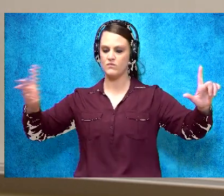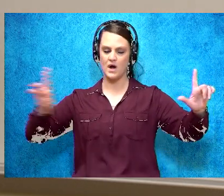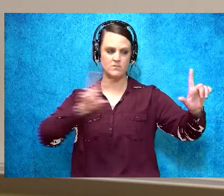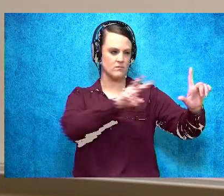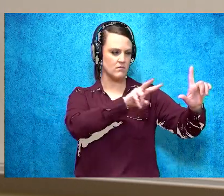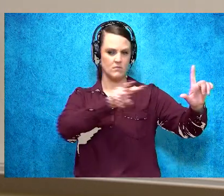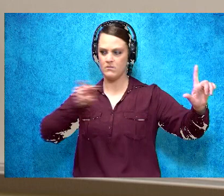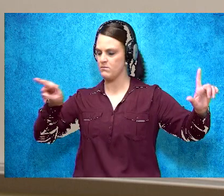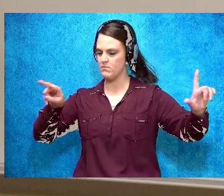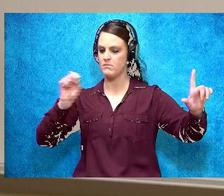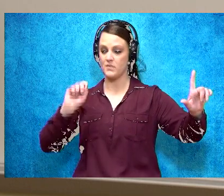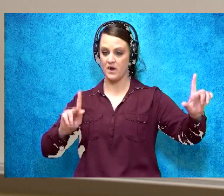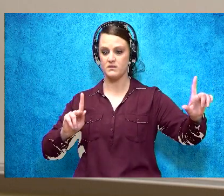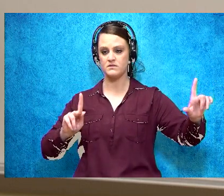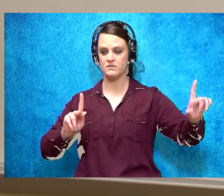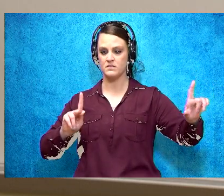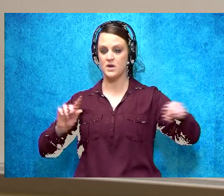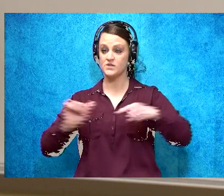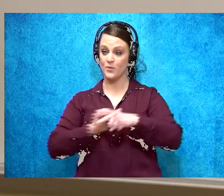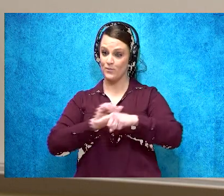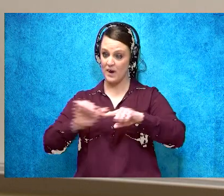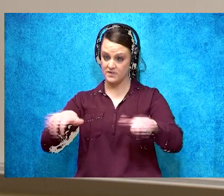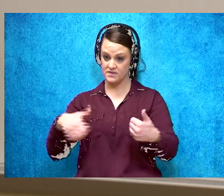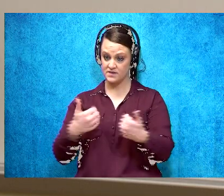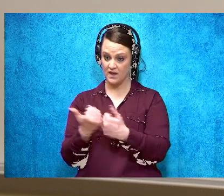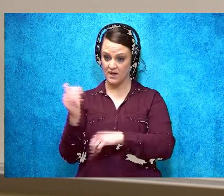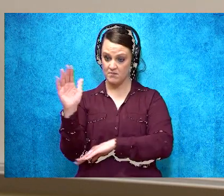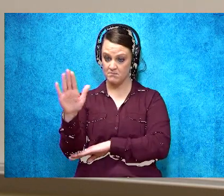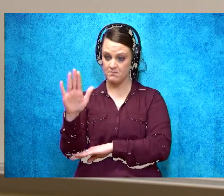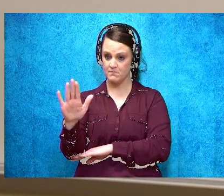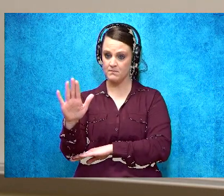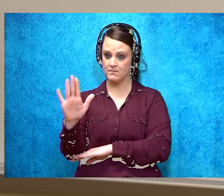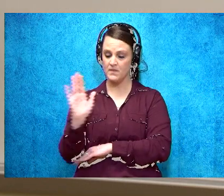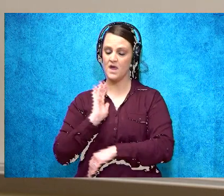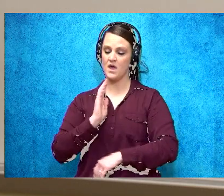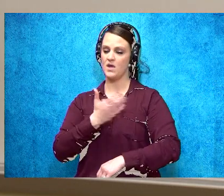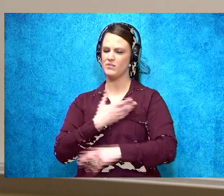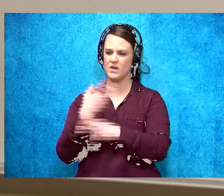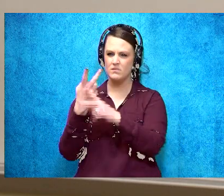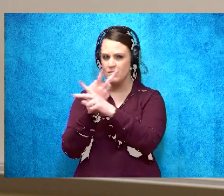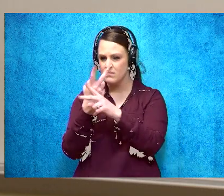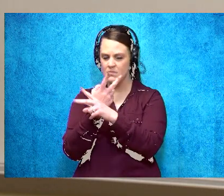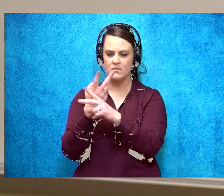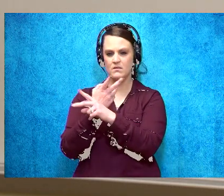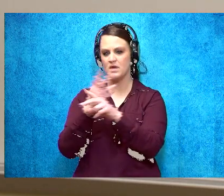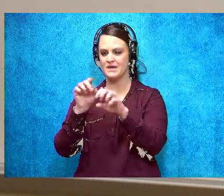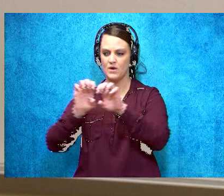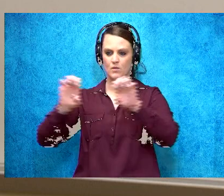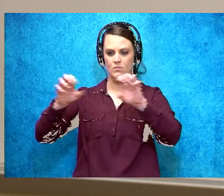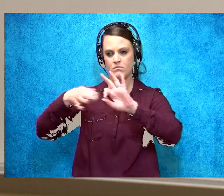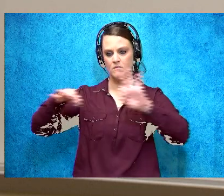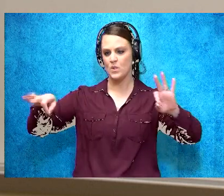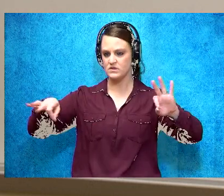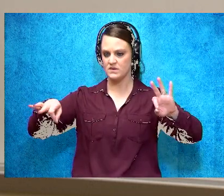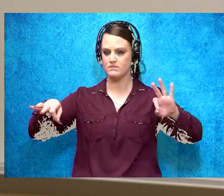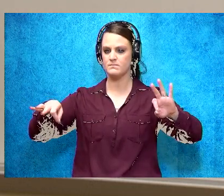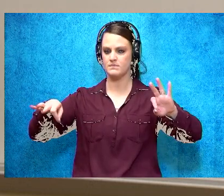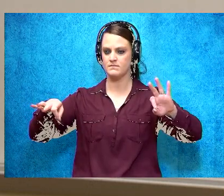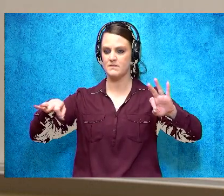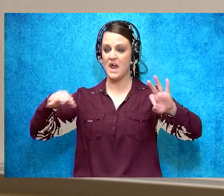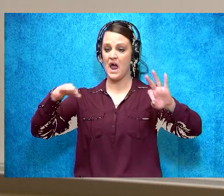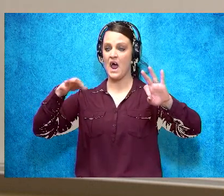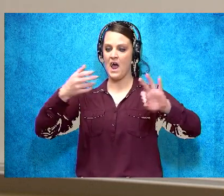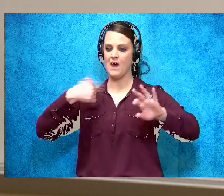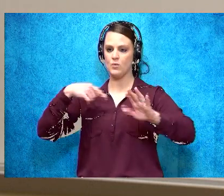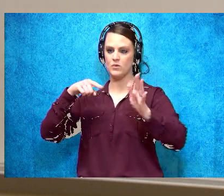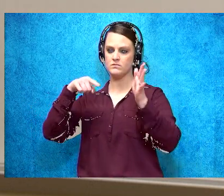So when we practice our game this afternoon and we work out some of our equations here in just a second, I'm going to point that